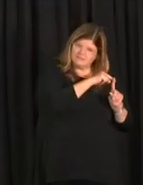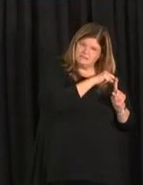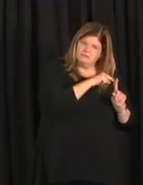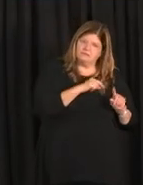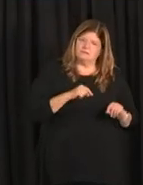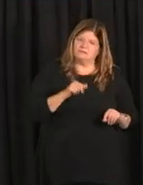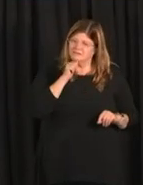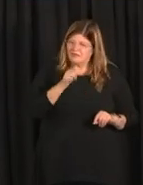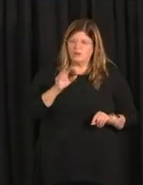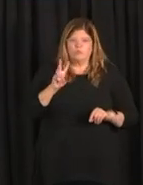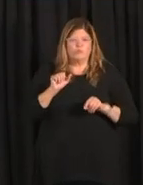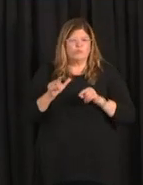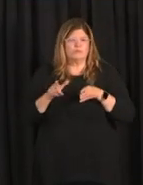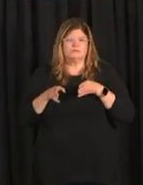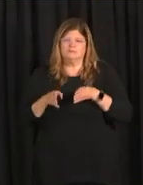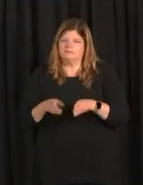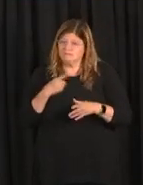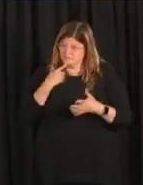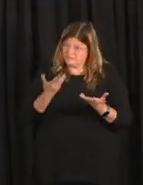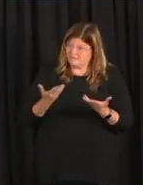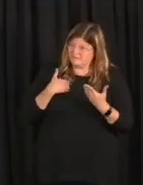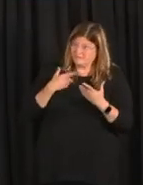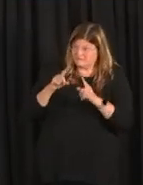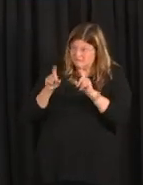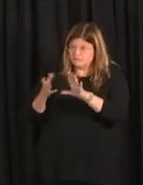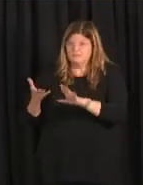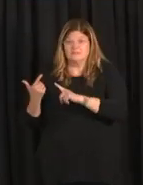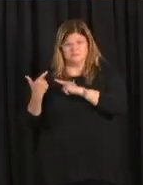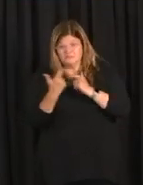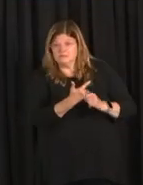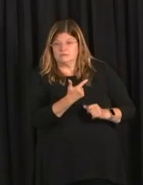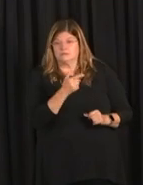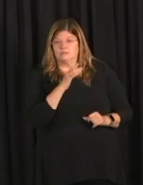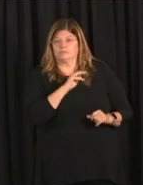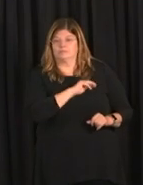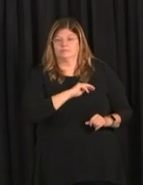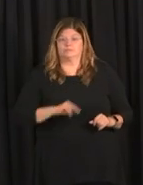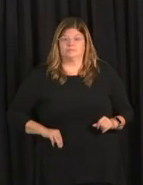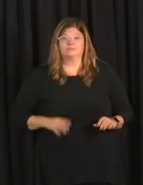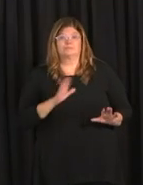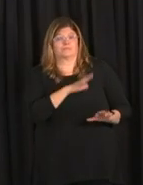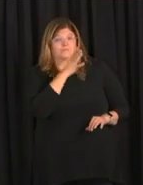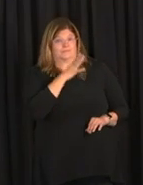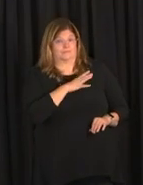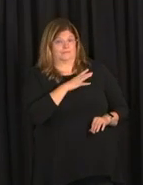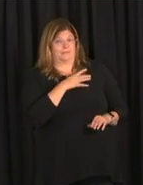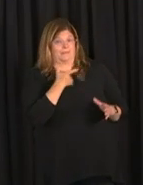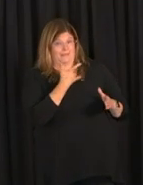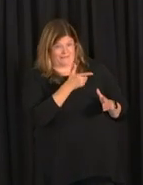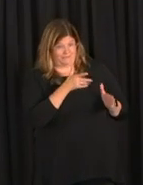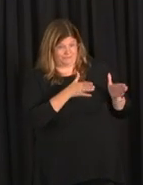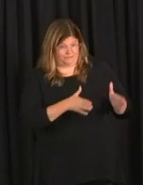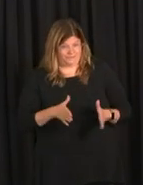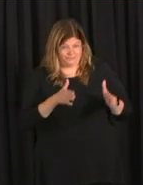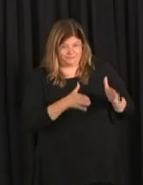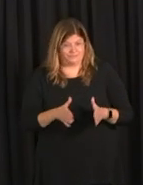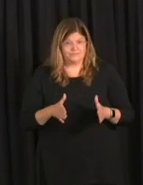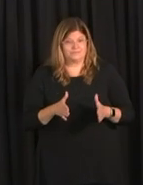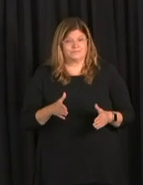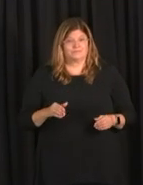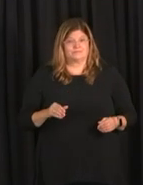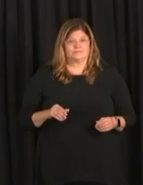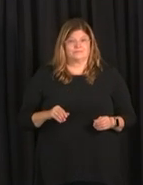Maybe a couple of questions, and then I need to turn it over to the mayor. Yes? All right. Well, speaking of planning for scenarios, Justice